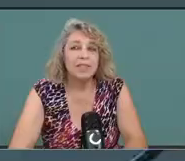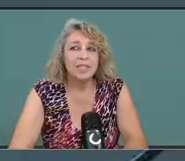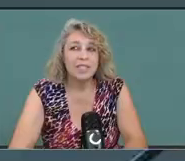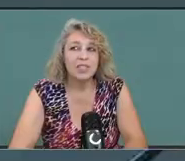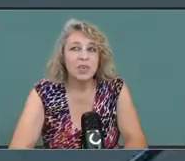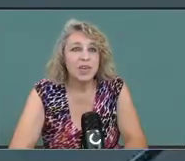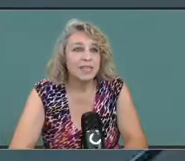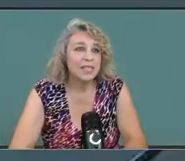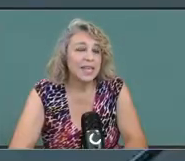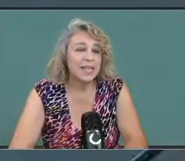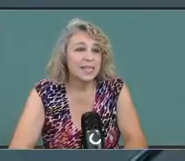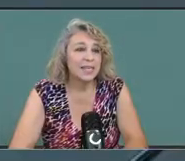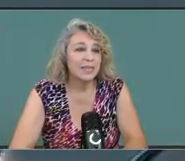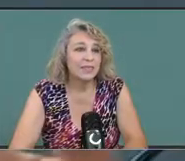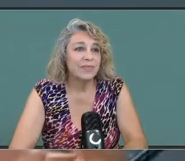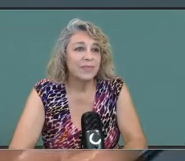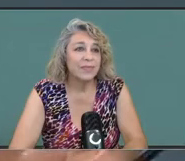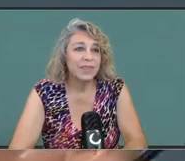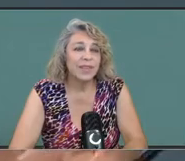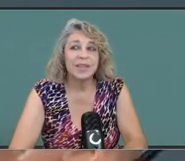of this extraordinary state,